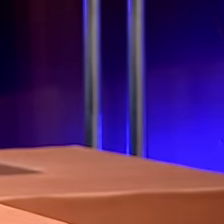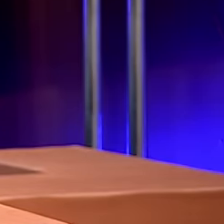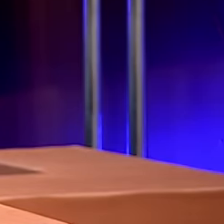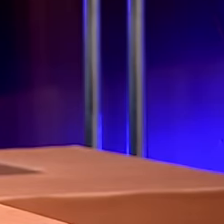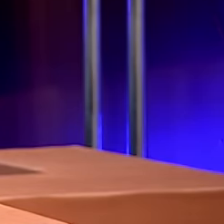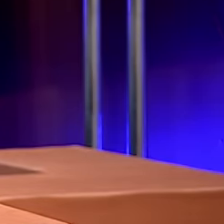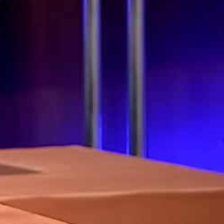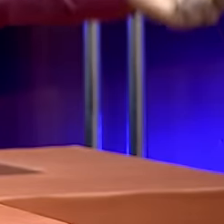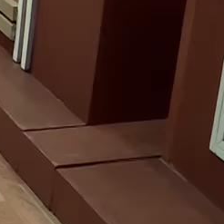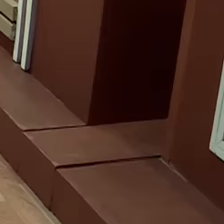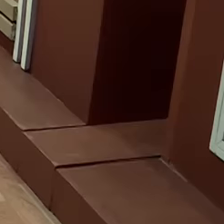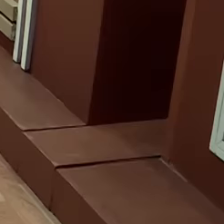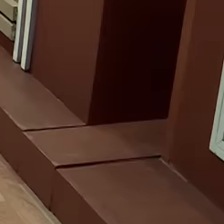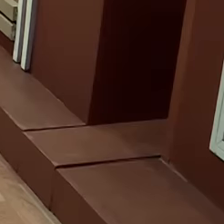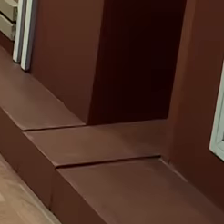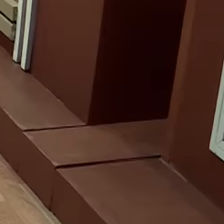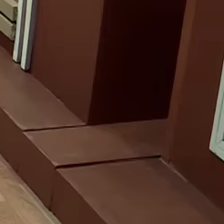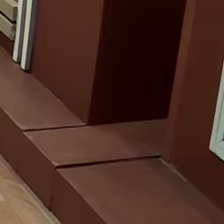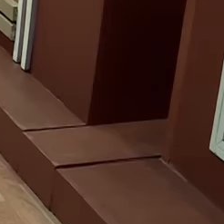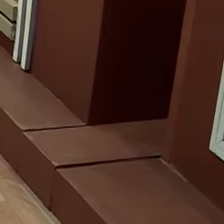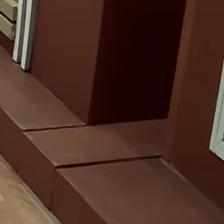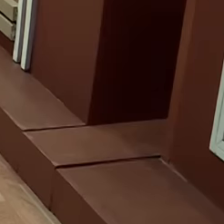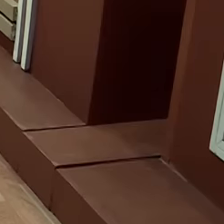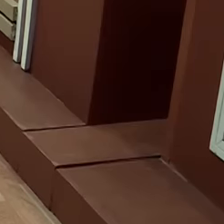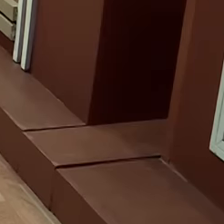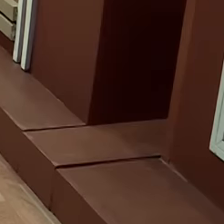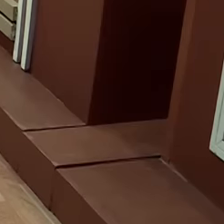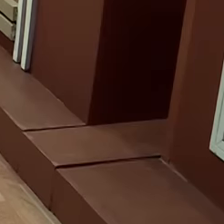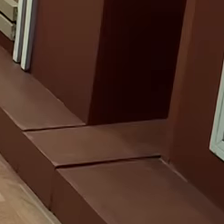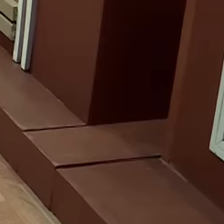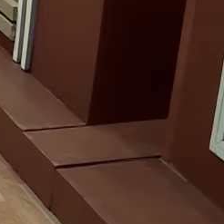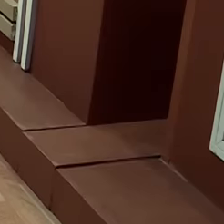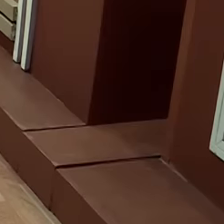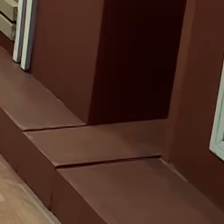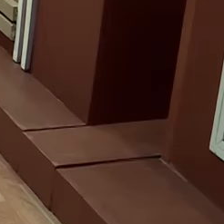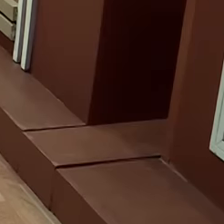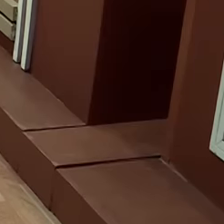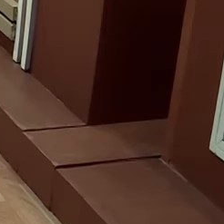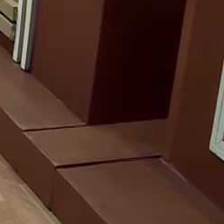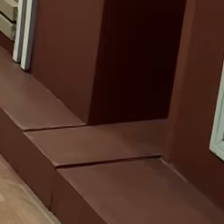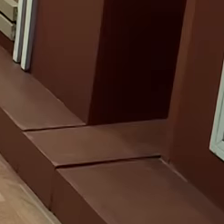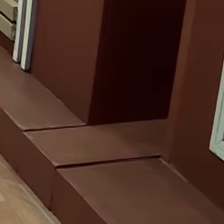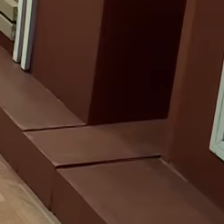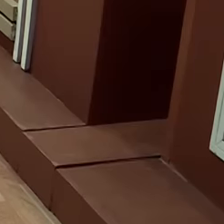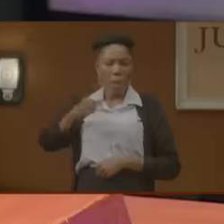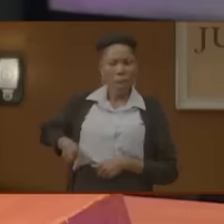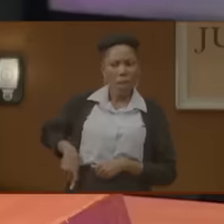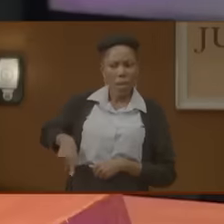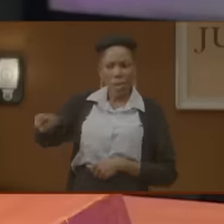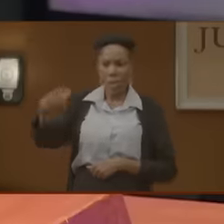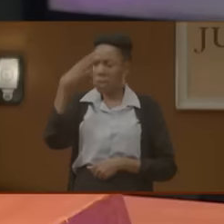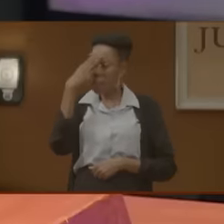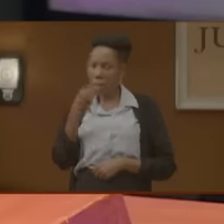Twice I could recall. I'd slept outside on the staircase. She wouldn't allow me in. That I came in late to the house. So I